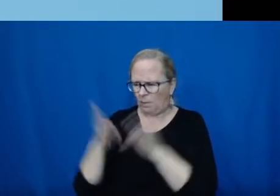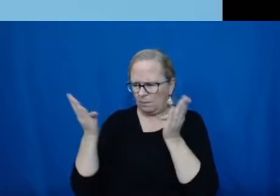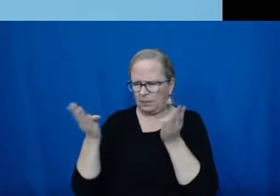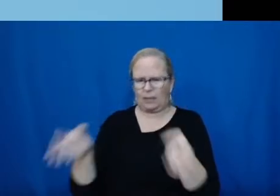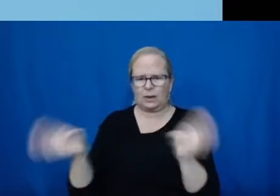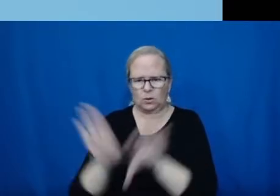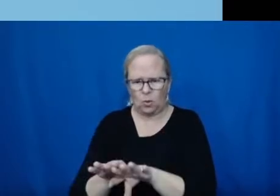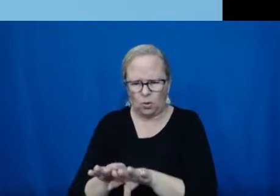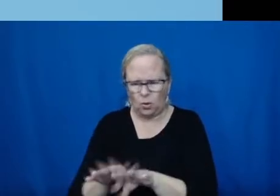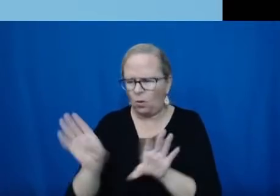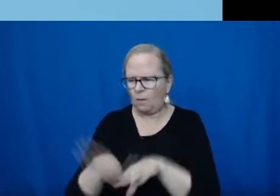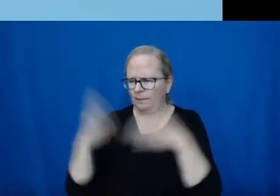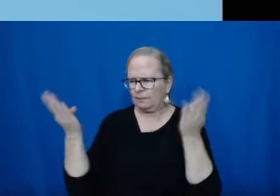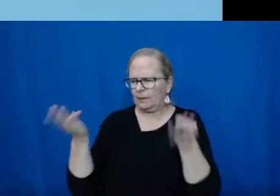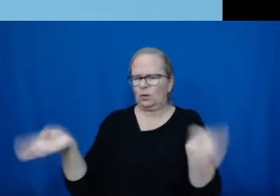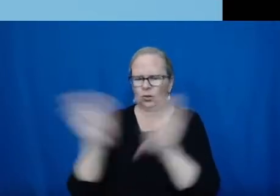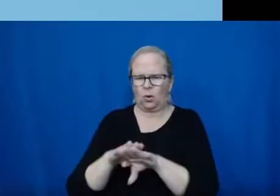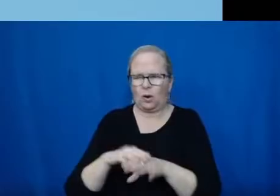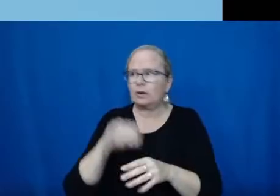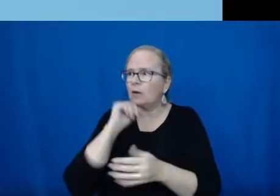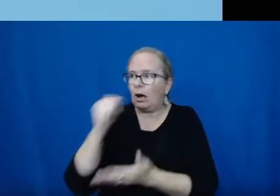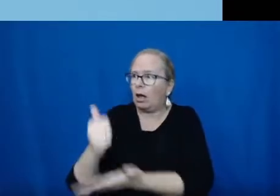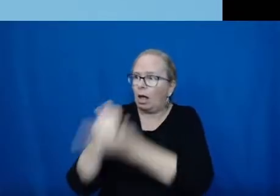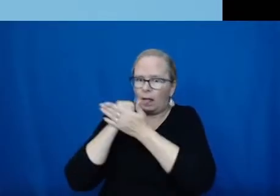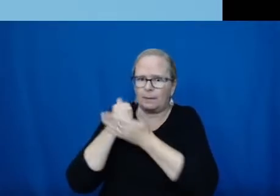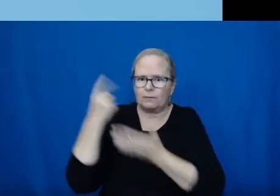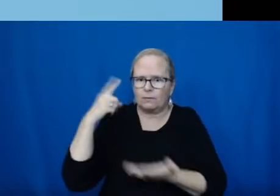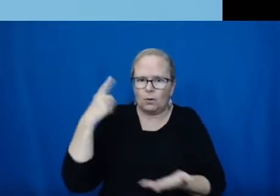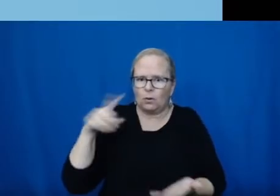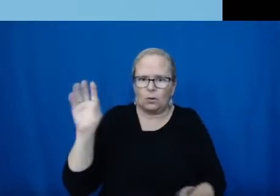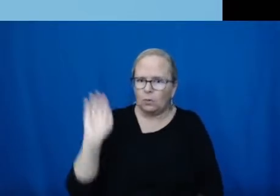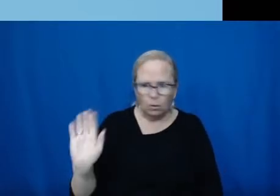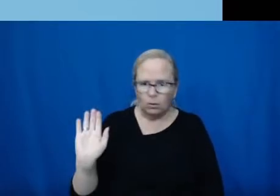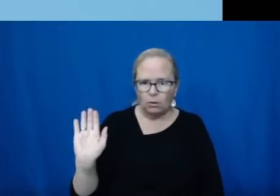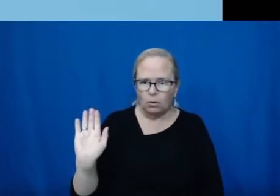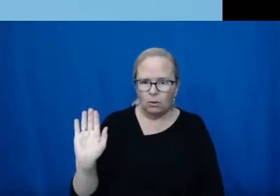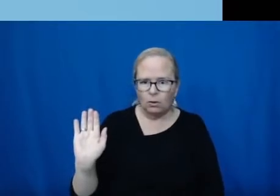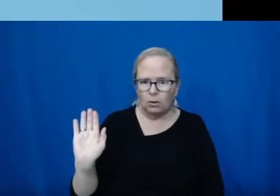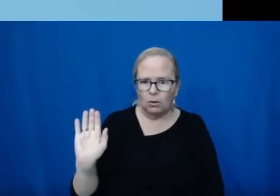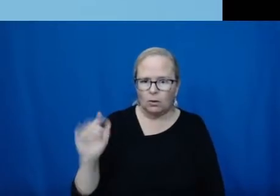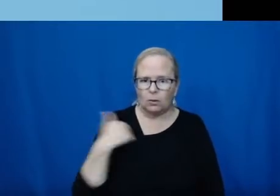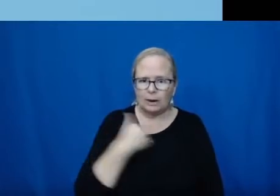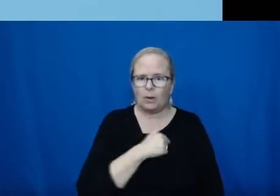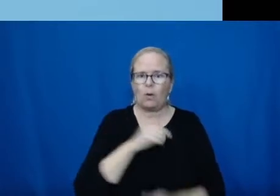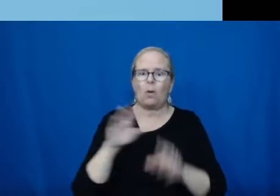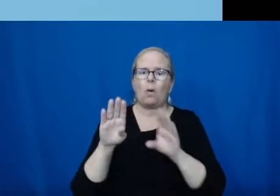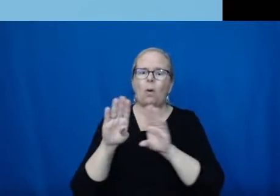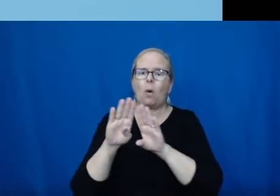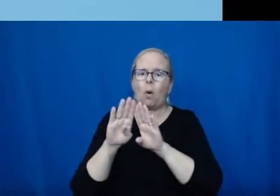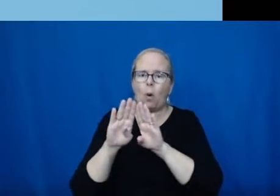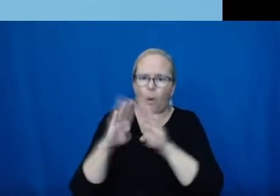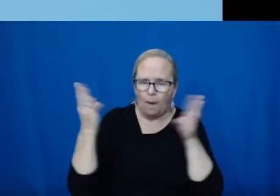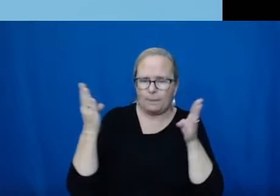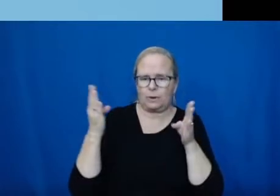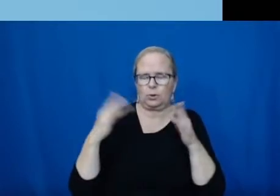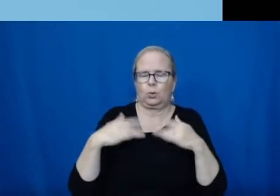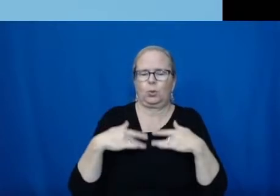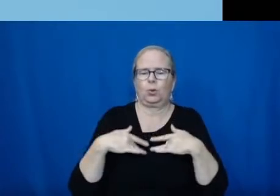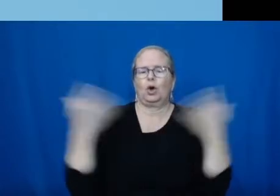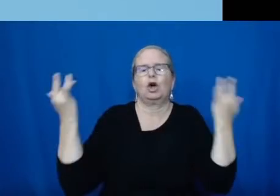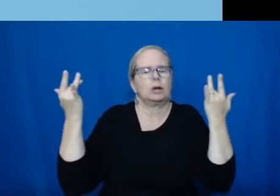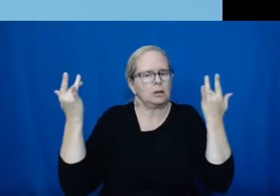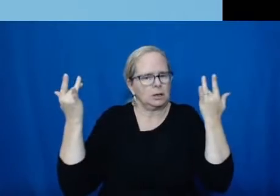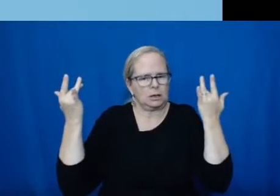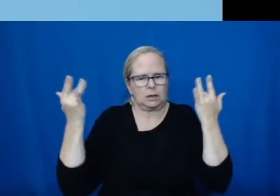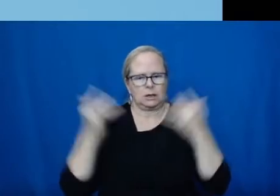reopened before stopping community transmission, before stopping the spread, before eliminating COVID